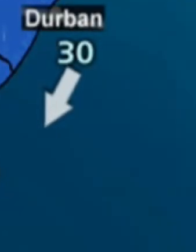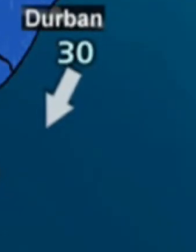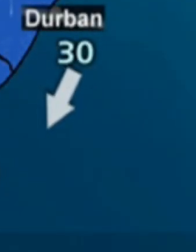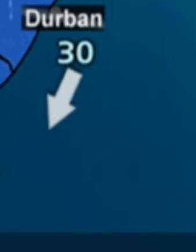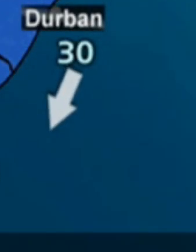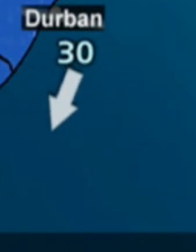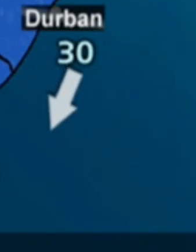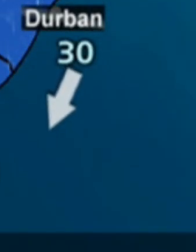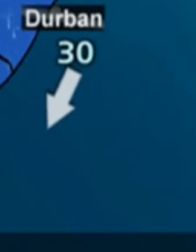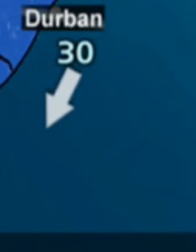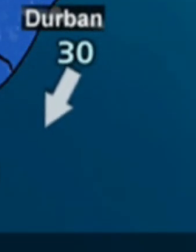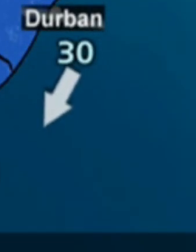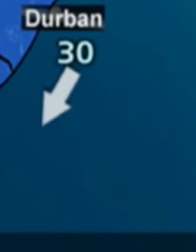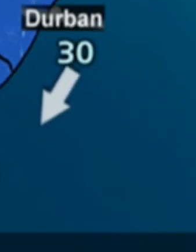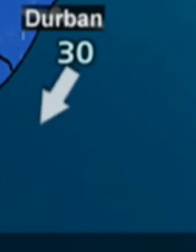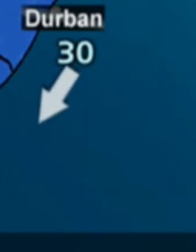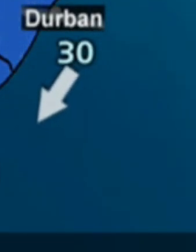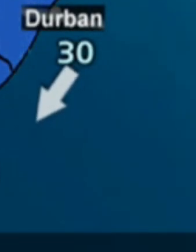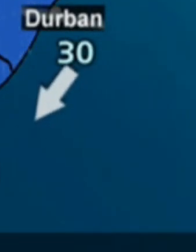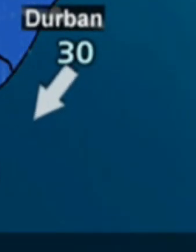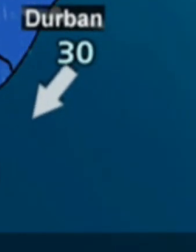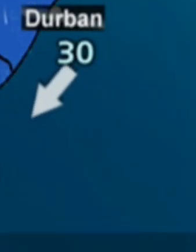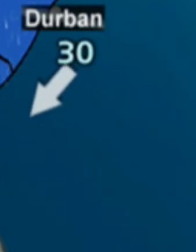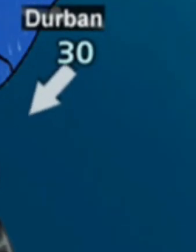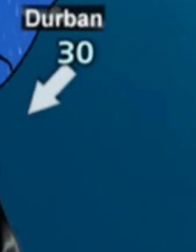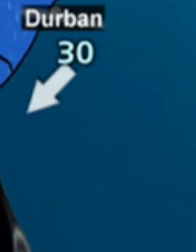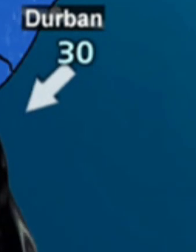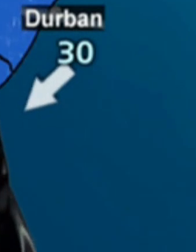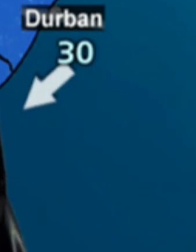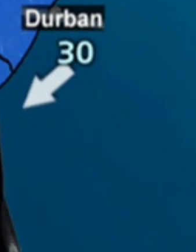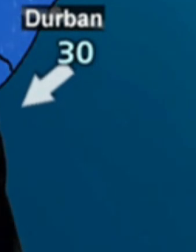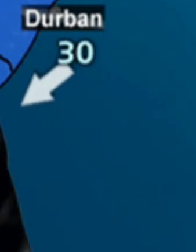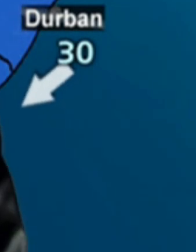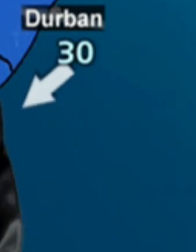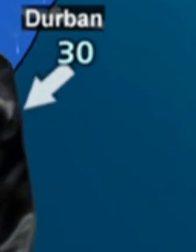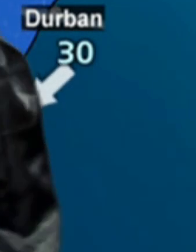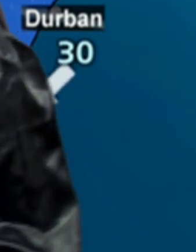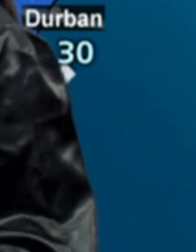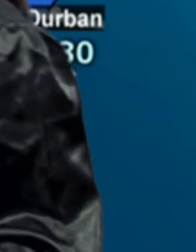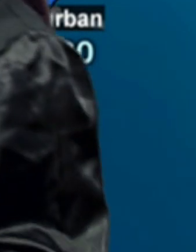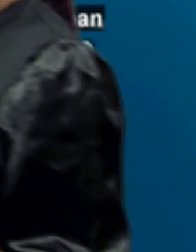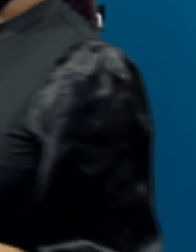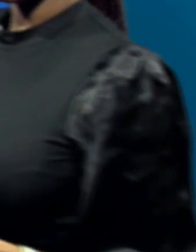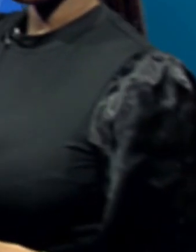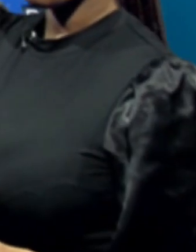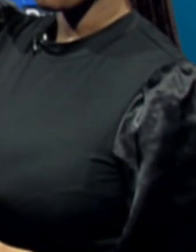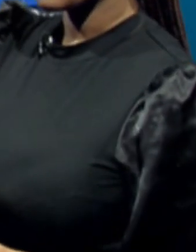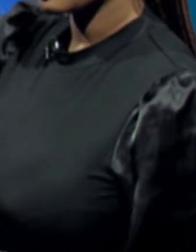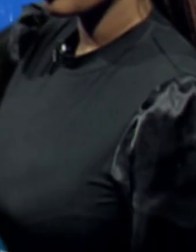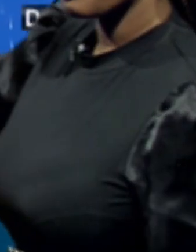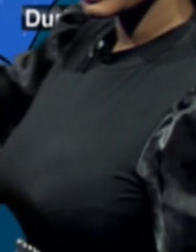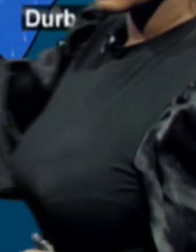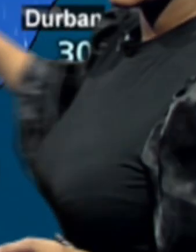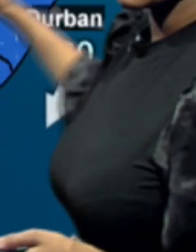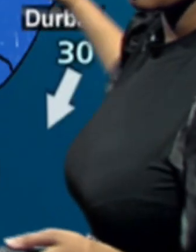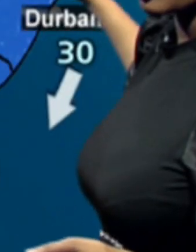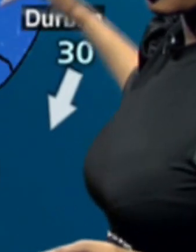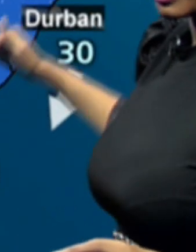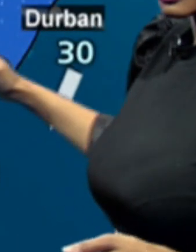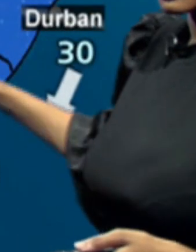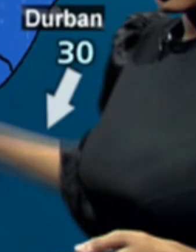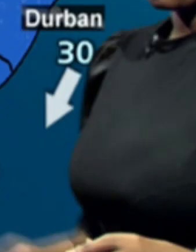Ke leboganeo ke le dumedise babogedi ko gae a re lebelele maemo a bosa bosigotjo fa re lebelela bogare jwa naga mo karolong ya Kapa Bokone, karolo ya Free State le